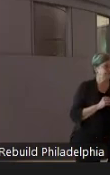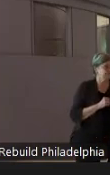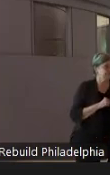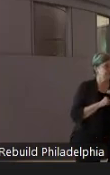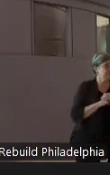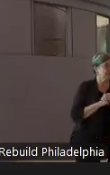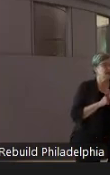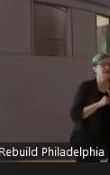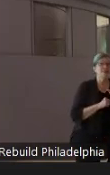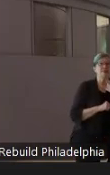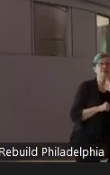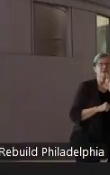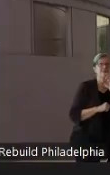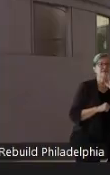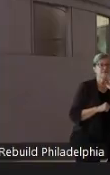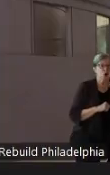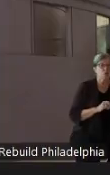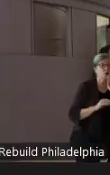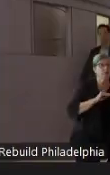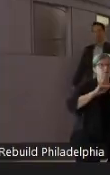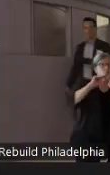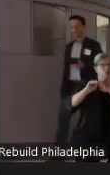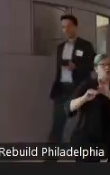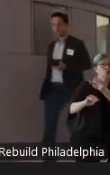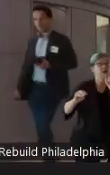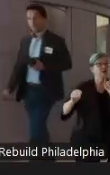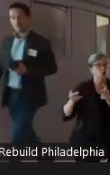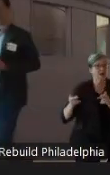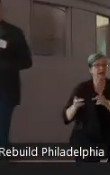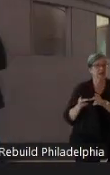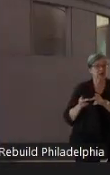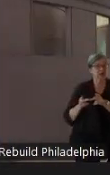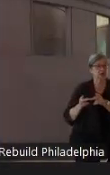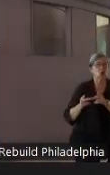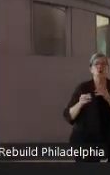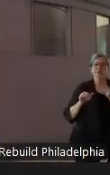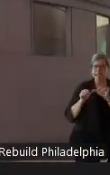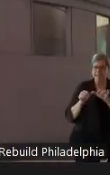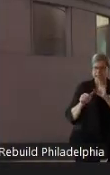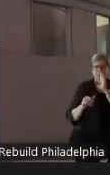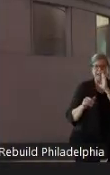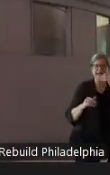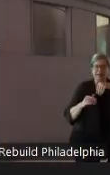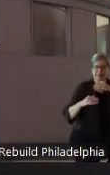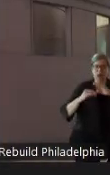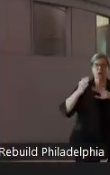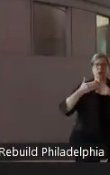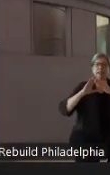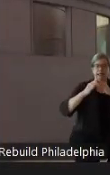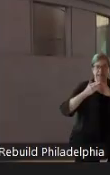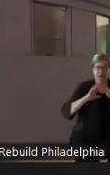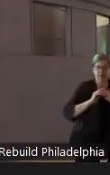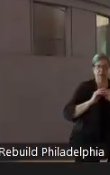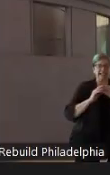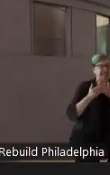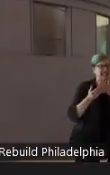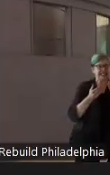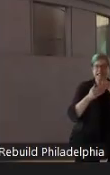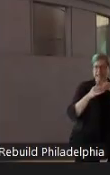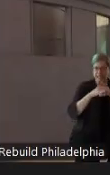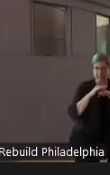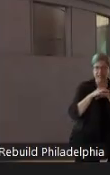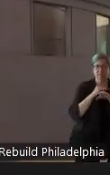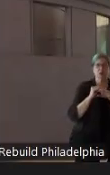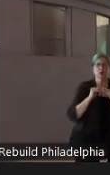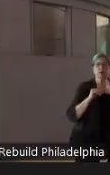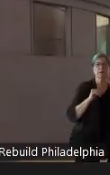And the farm will be moved to another location. It will still be in this community. It will be easily